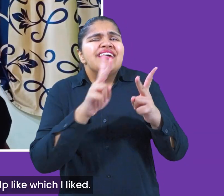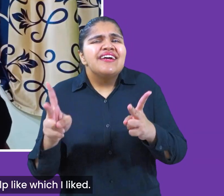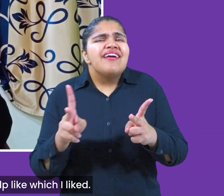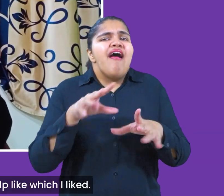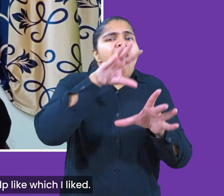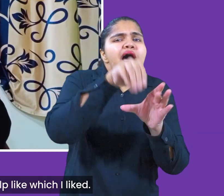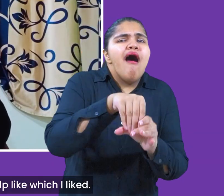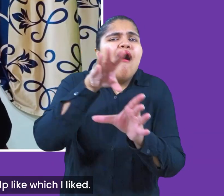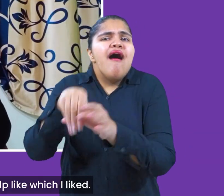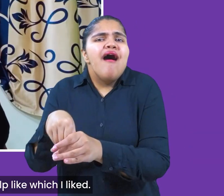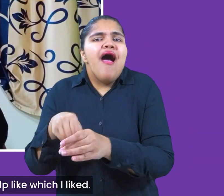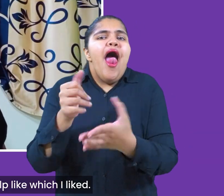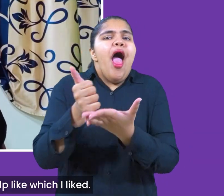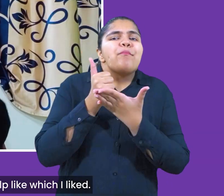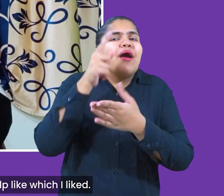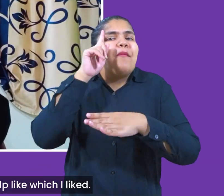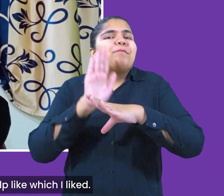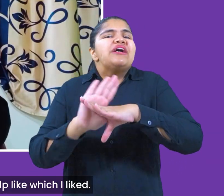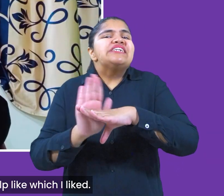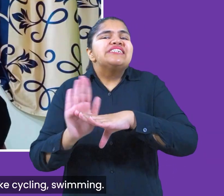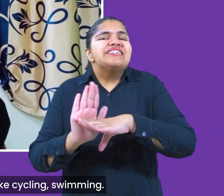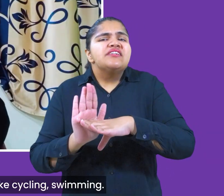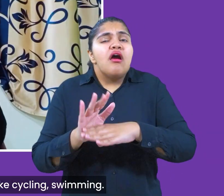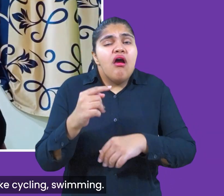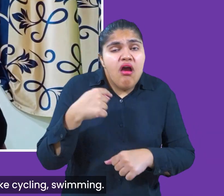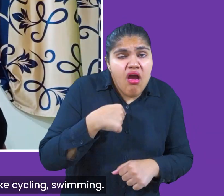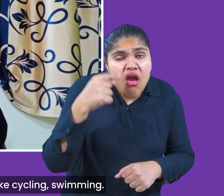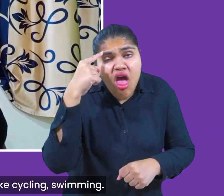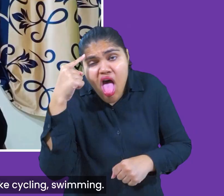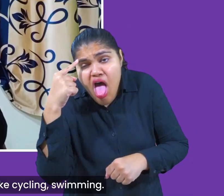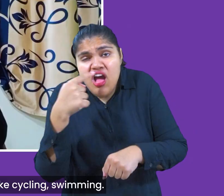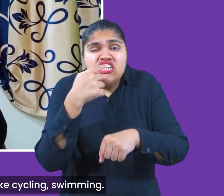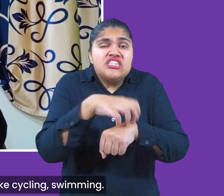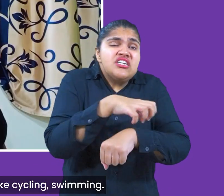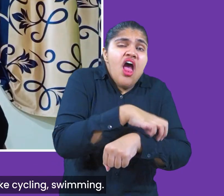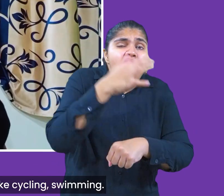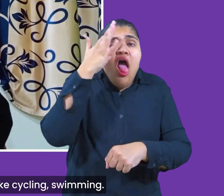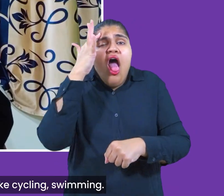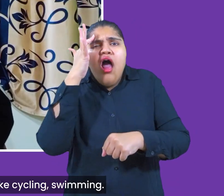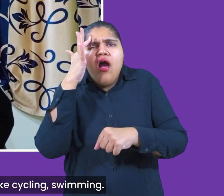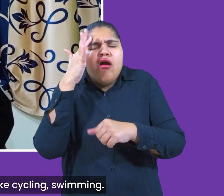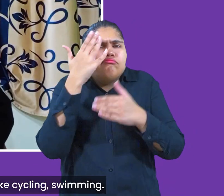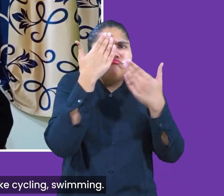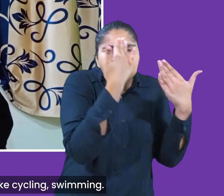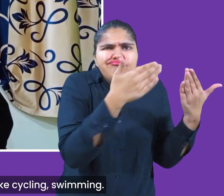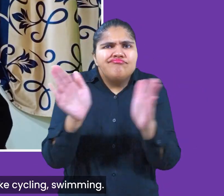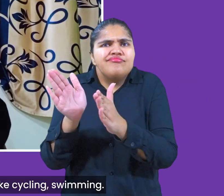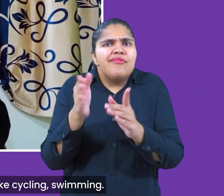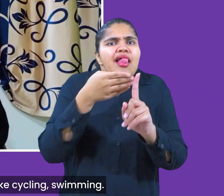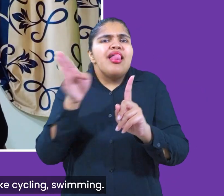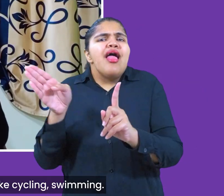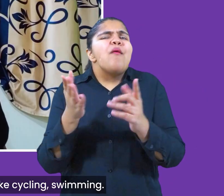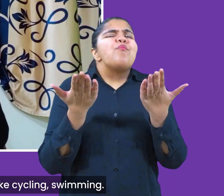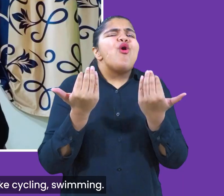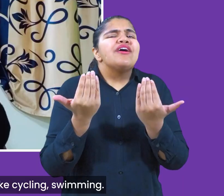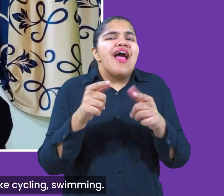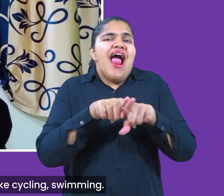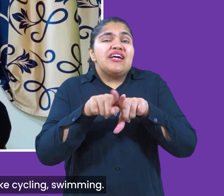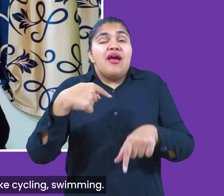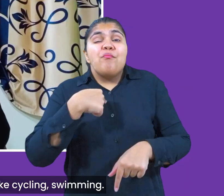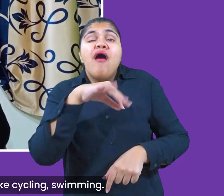in doing various things which I liked. For example, it can be something like